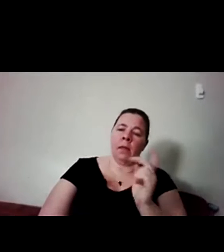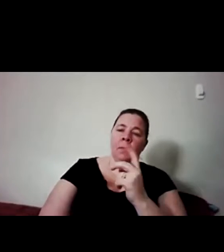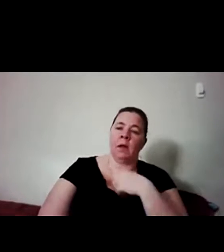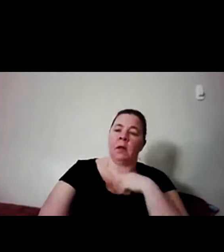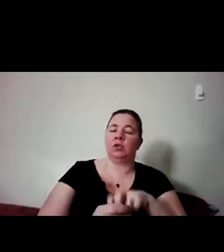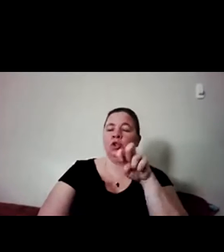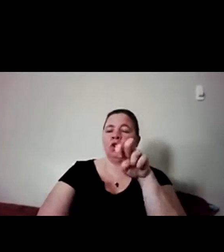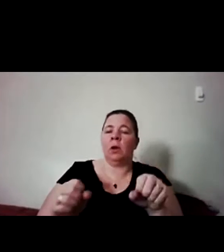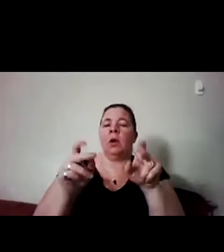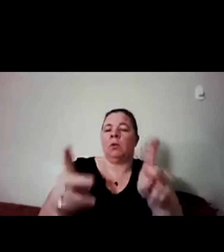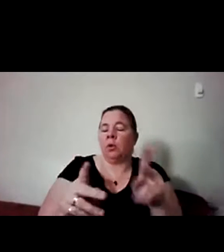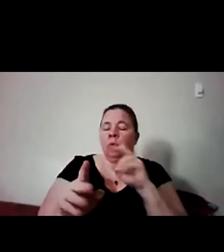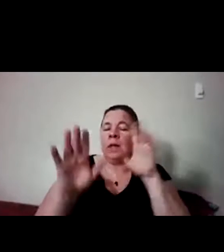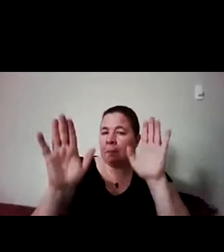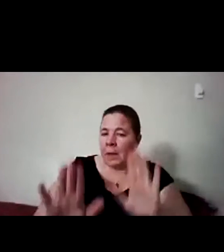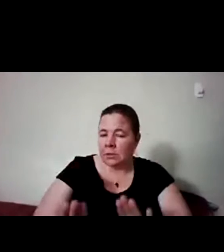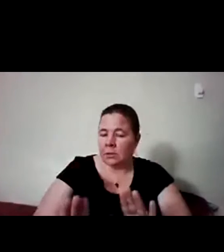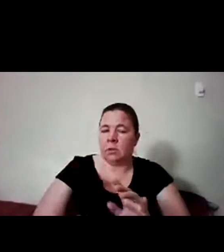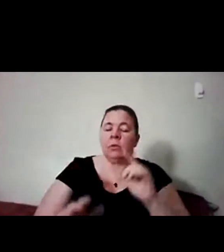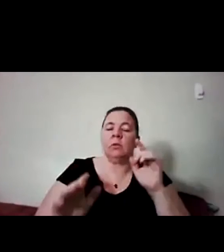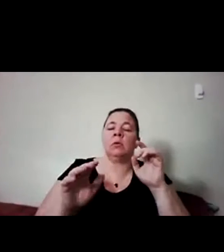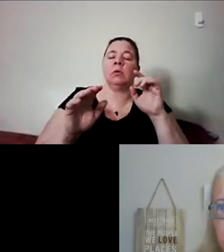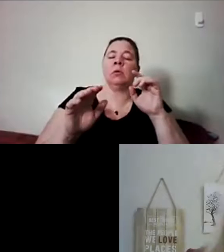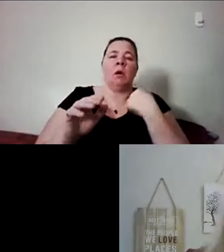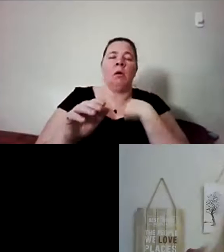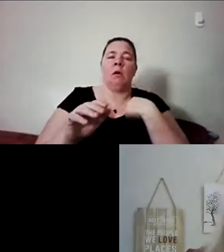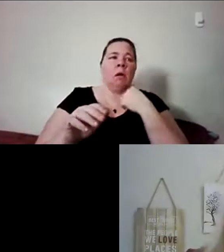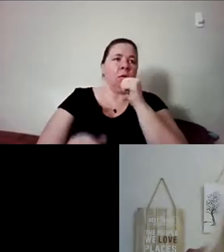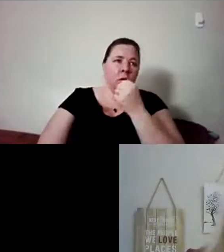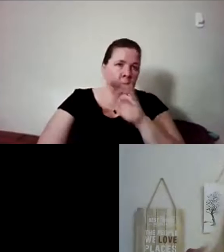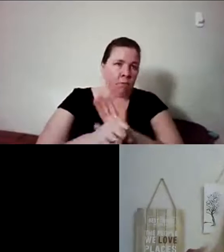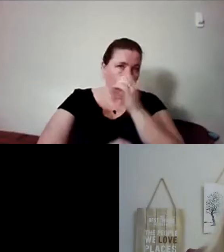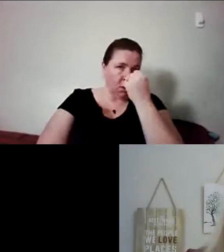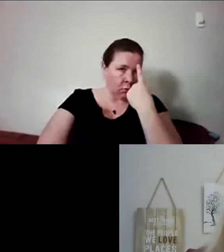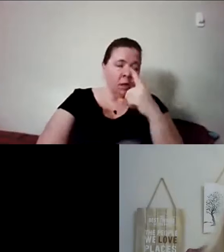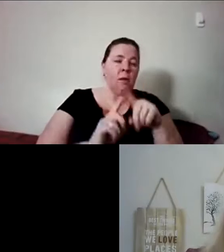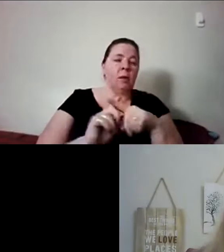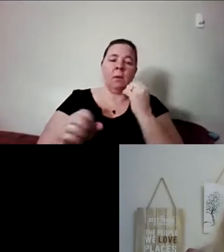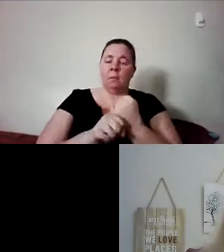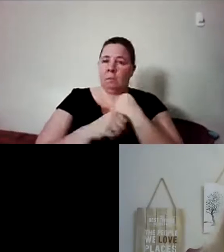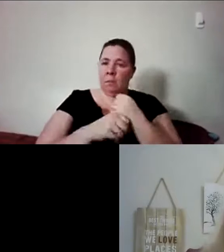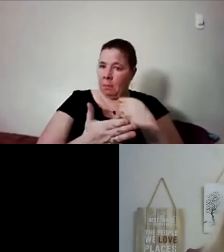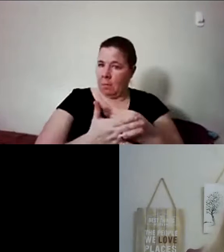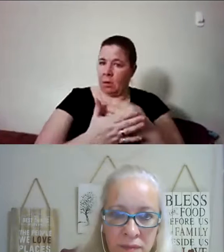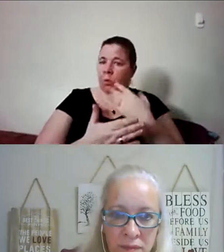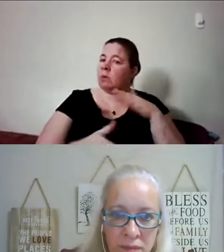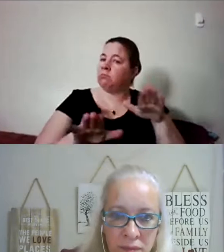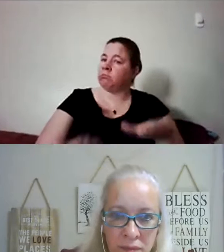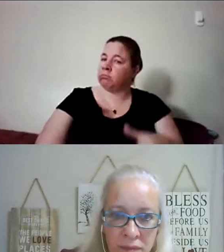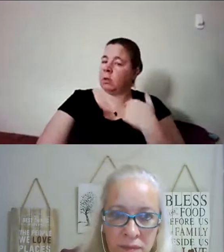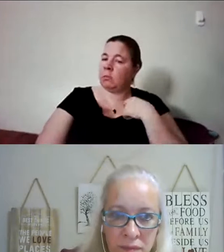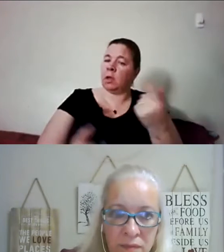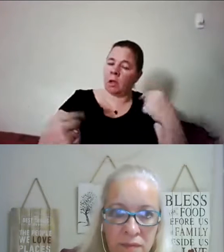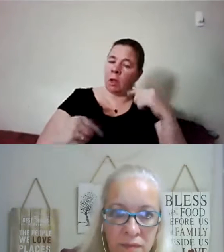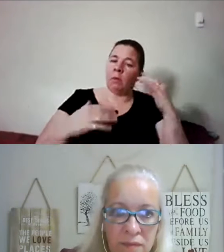this opportunity. It's amazing. It's great. Looks good. I don't quite understand it yet, but I do know that I will make some money. It will settle me. You might want to come to the